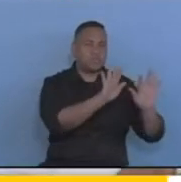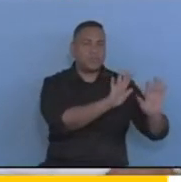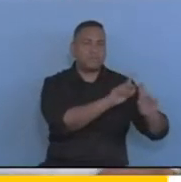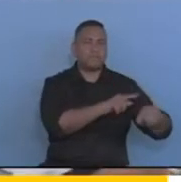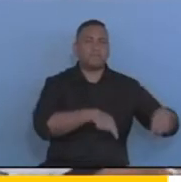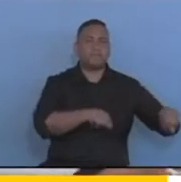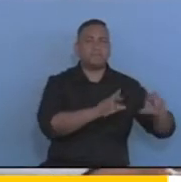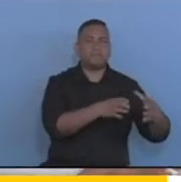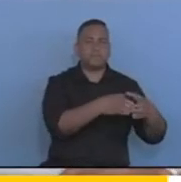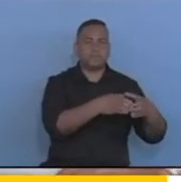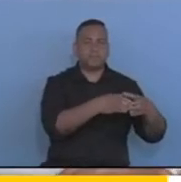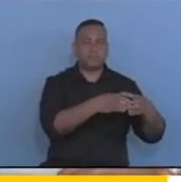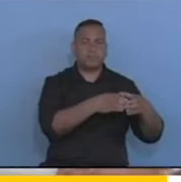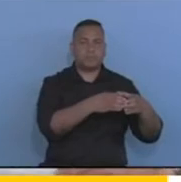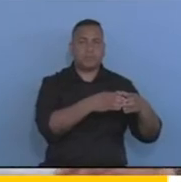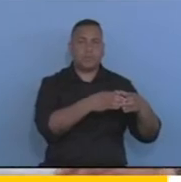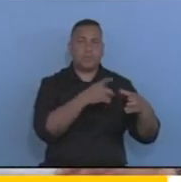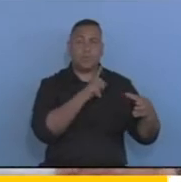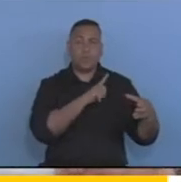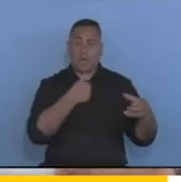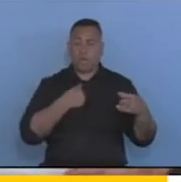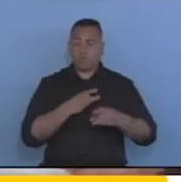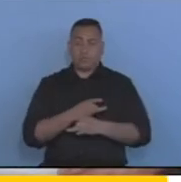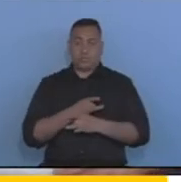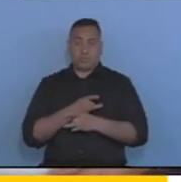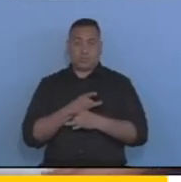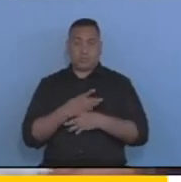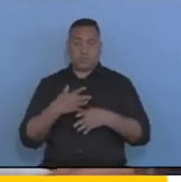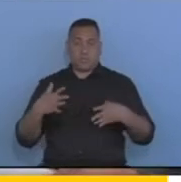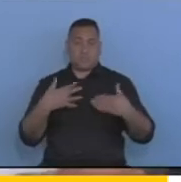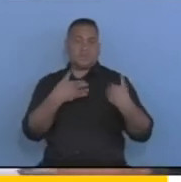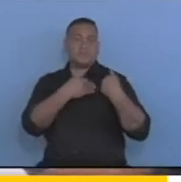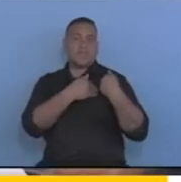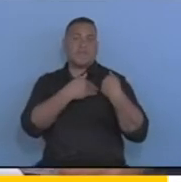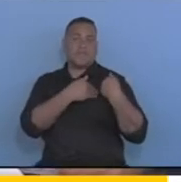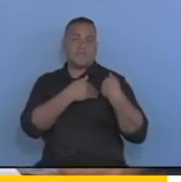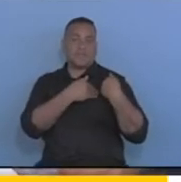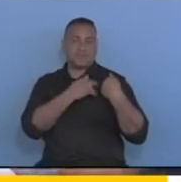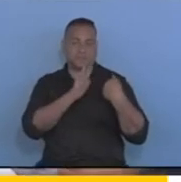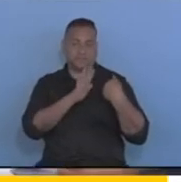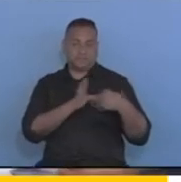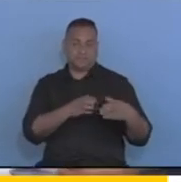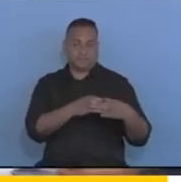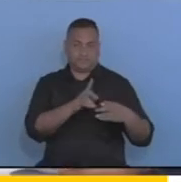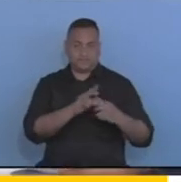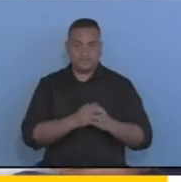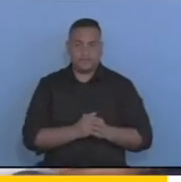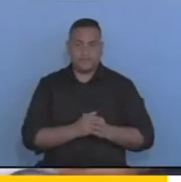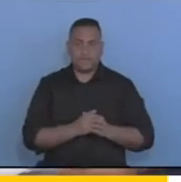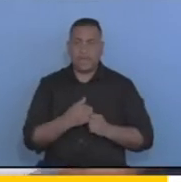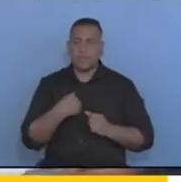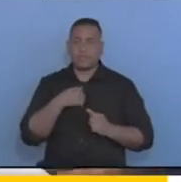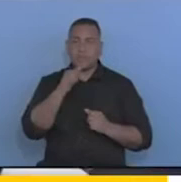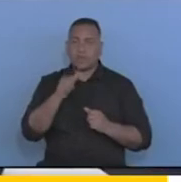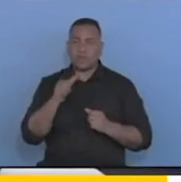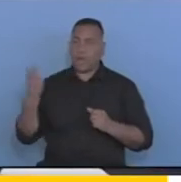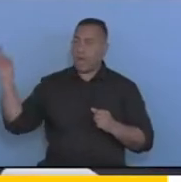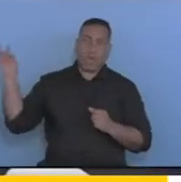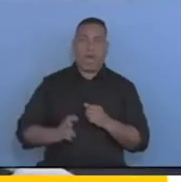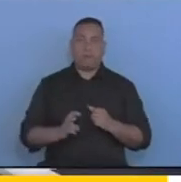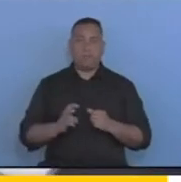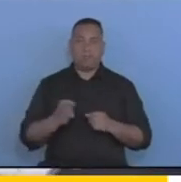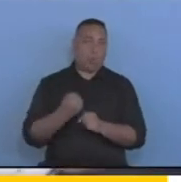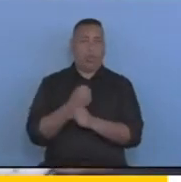I'm teaching them. Because we start off with safety. Uh-huh. We don't come to the workshop immediately, because we have